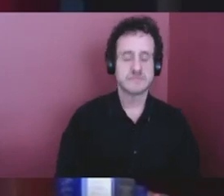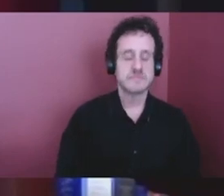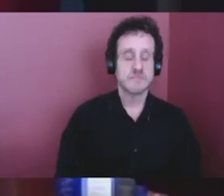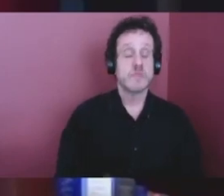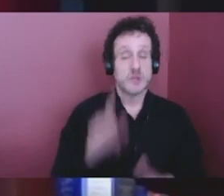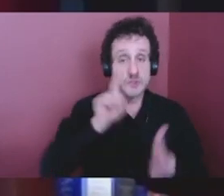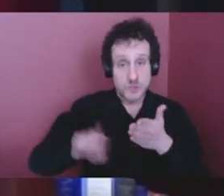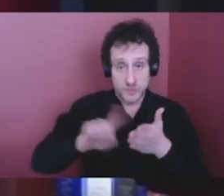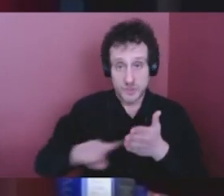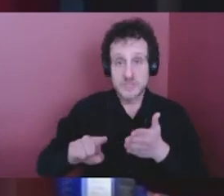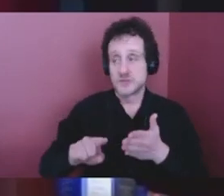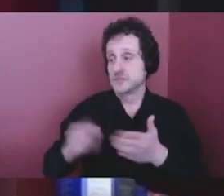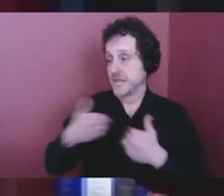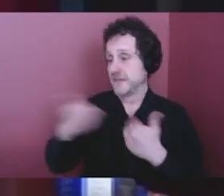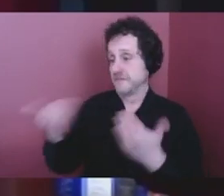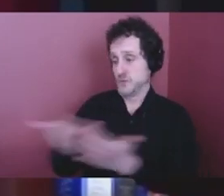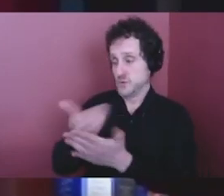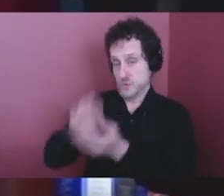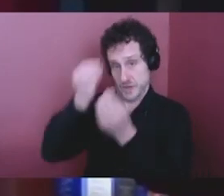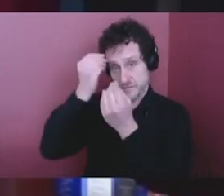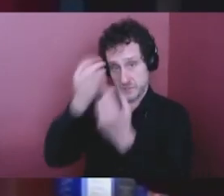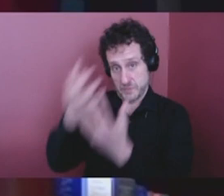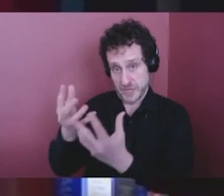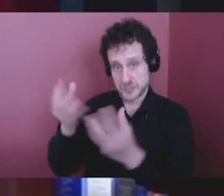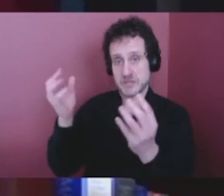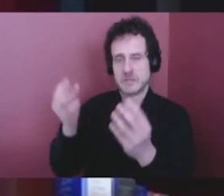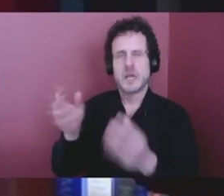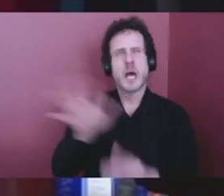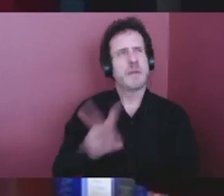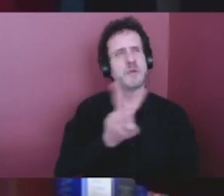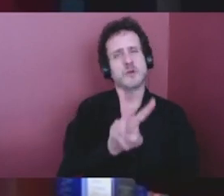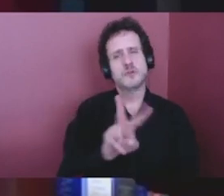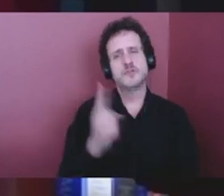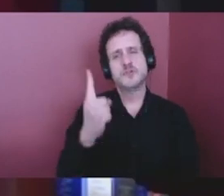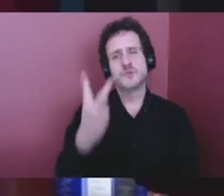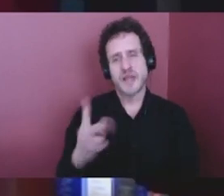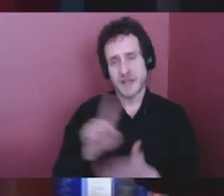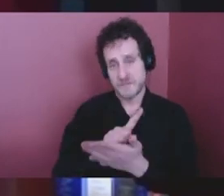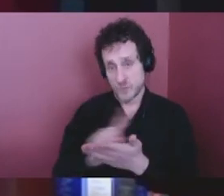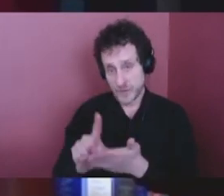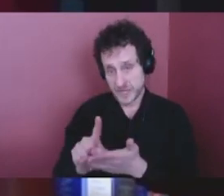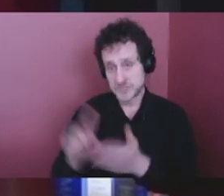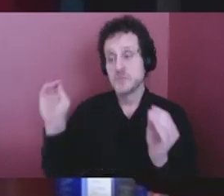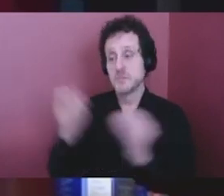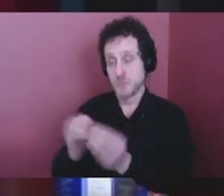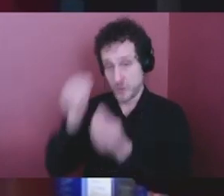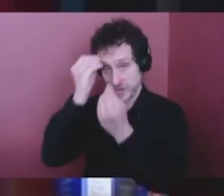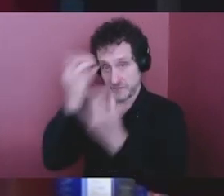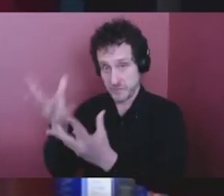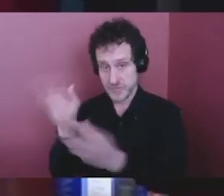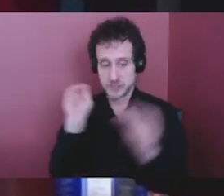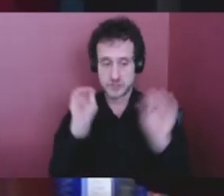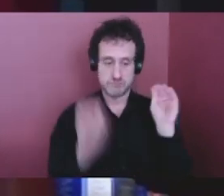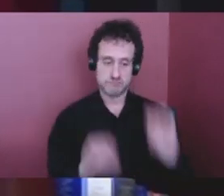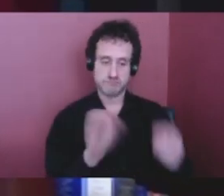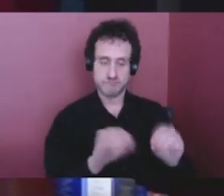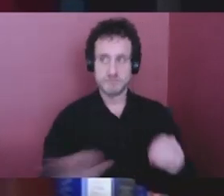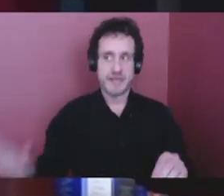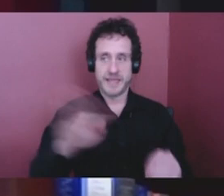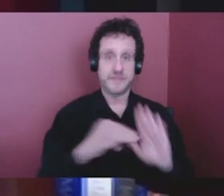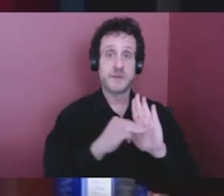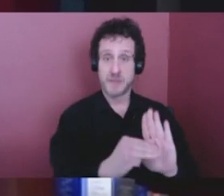have been able to plug approximately 2.5 more weeks of data into their models, and that's